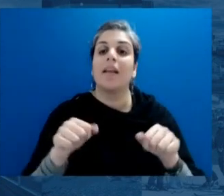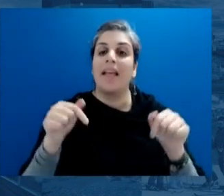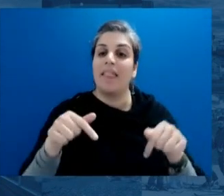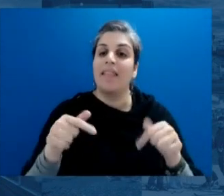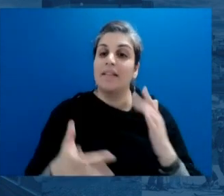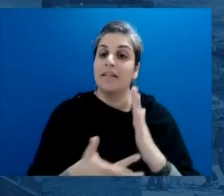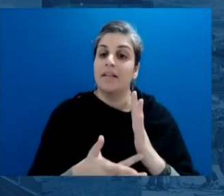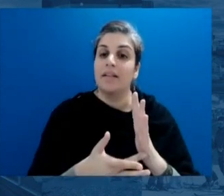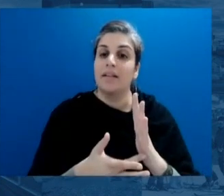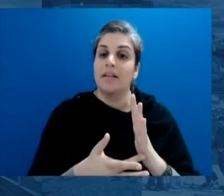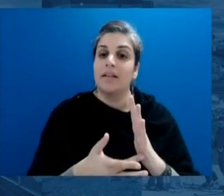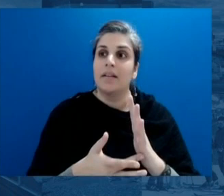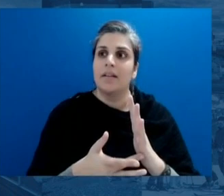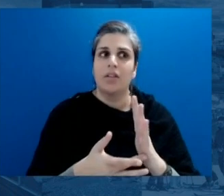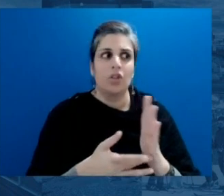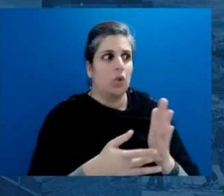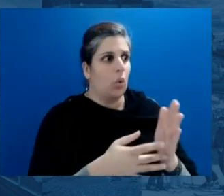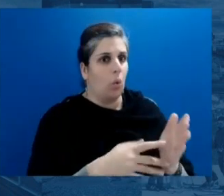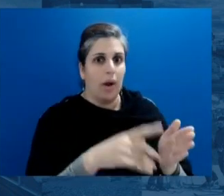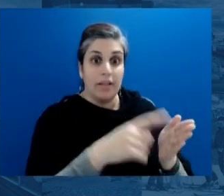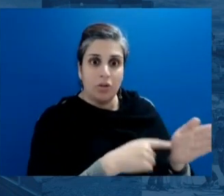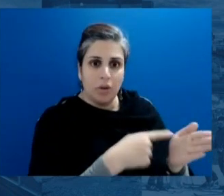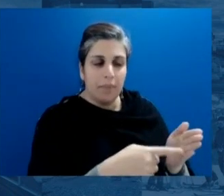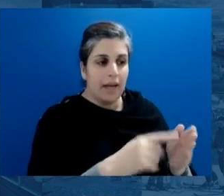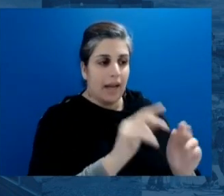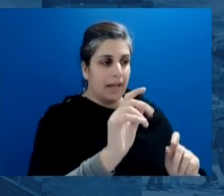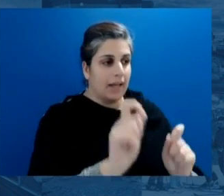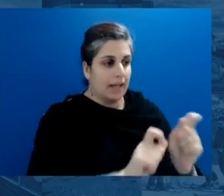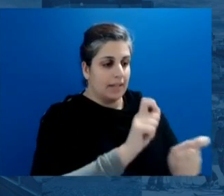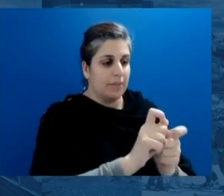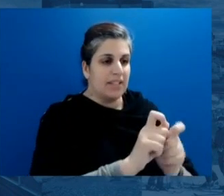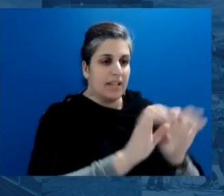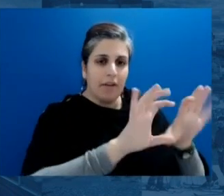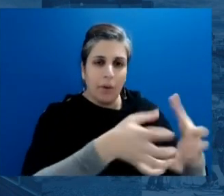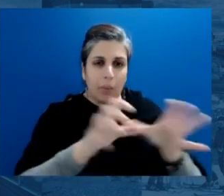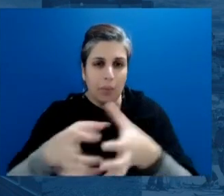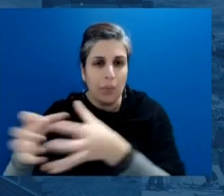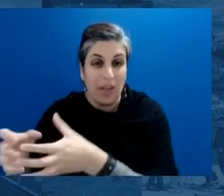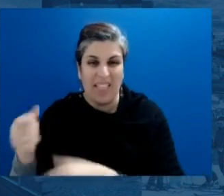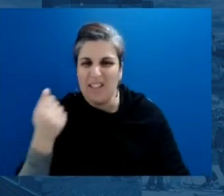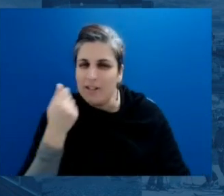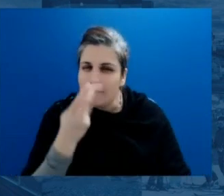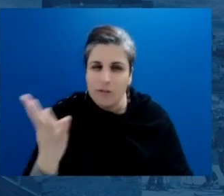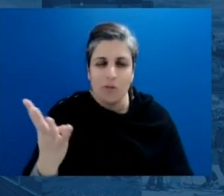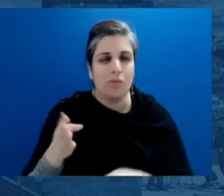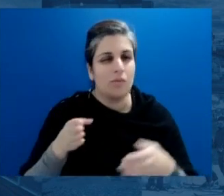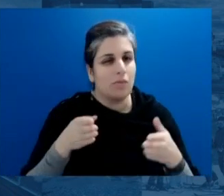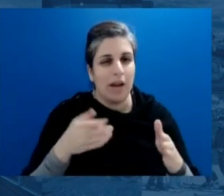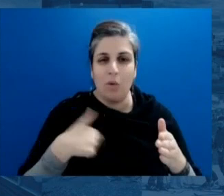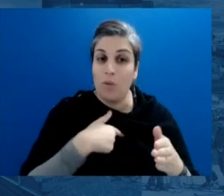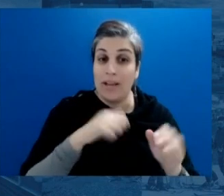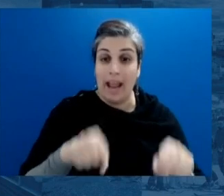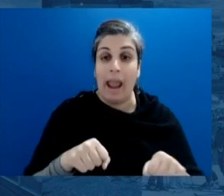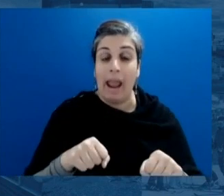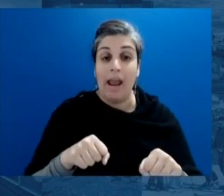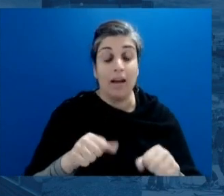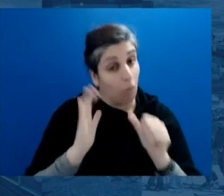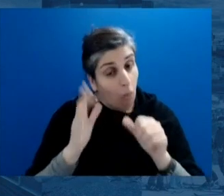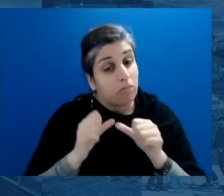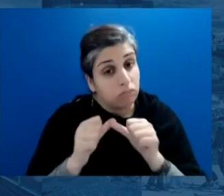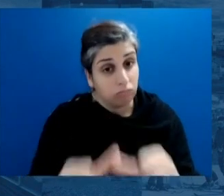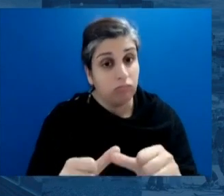to discriminate against certain individuals or groups. These are just a few of the ways we can and will continue to